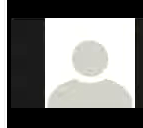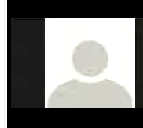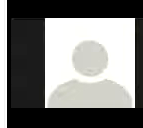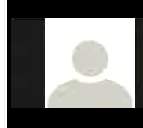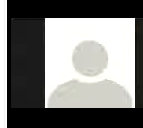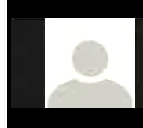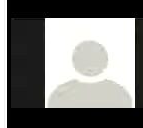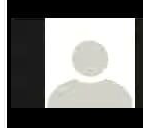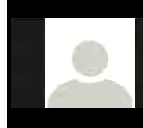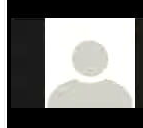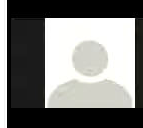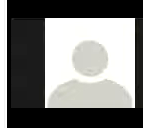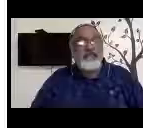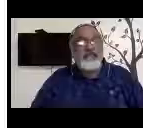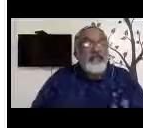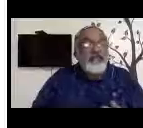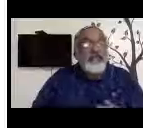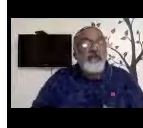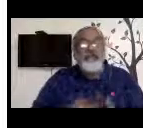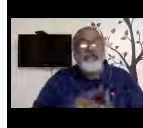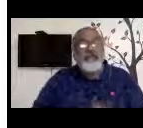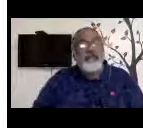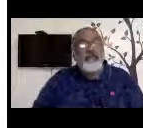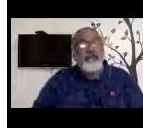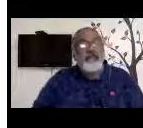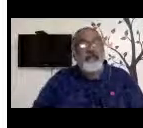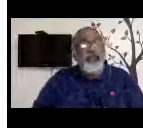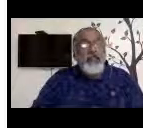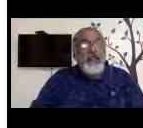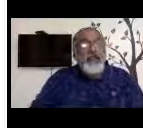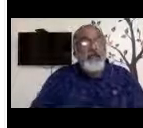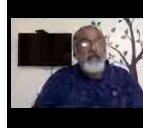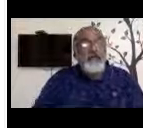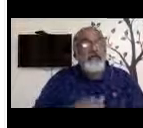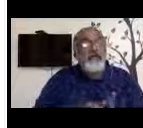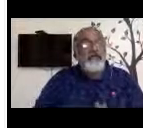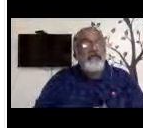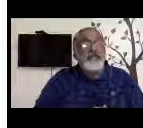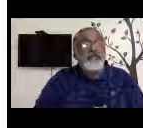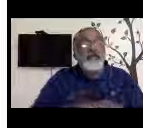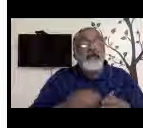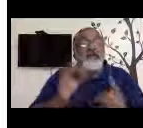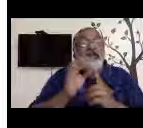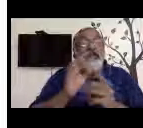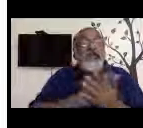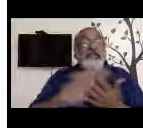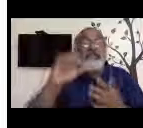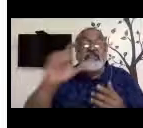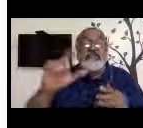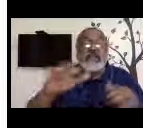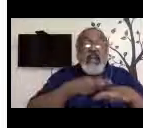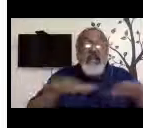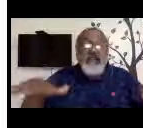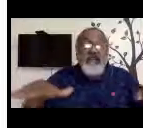Persons with Disabilities Act. And at the primary healthcare center level, train